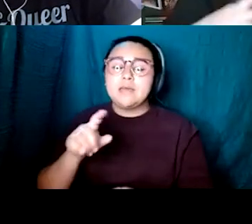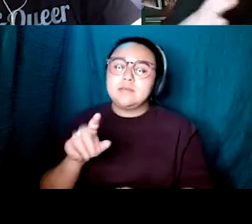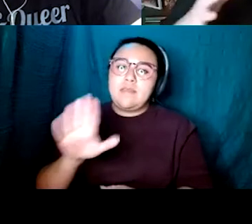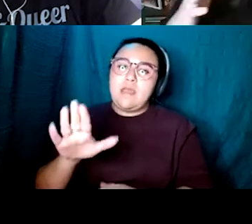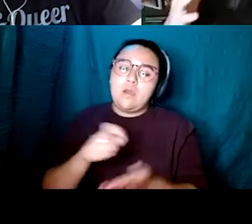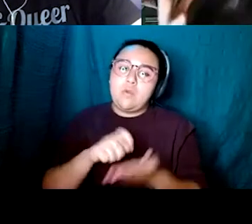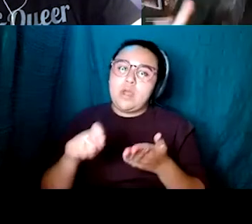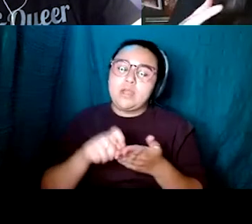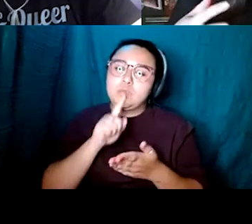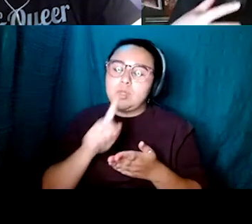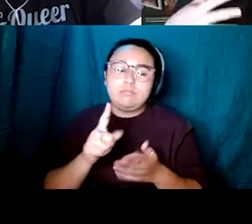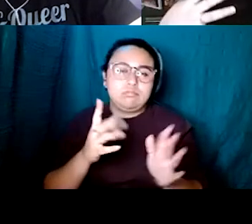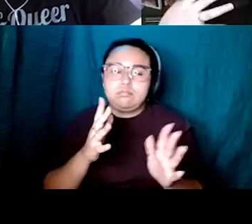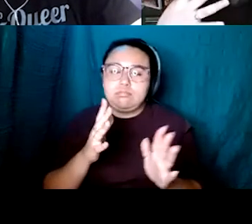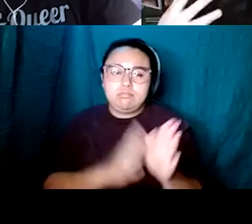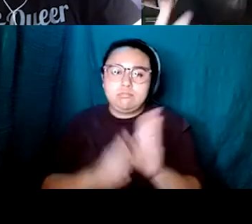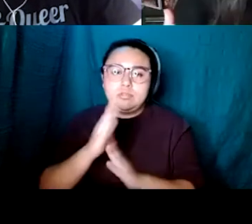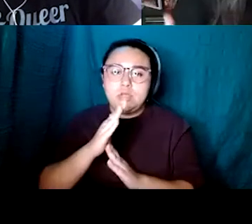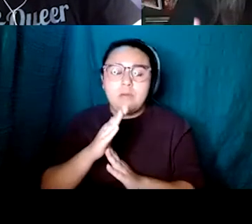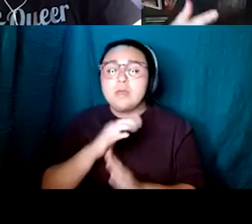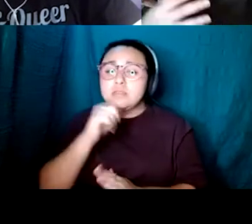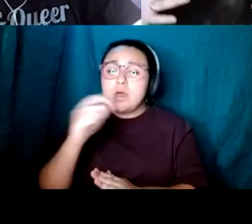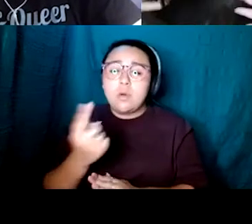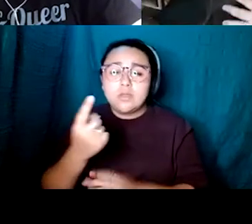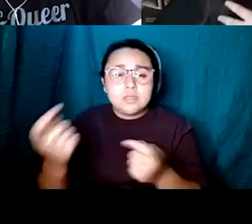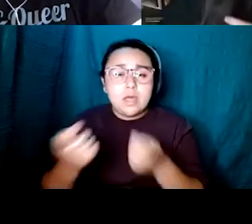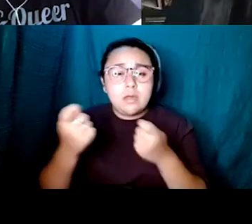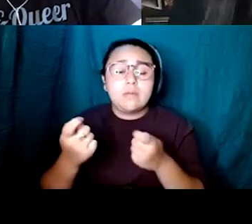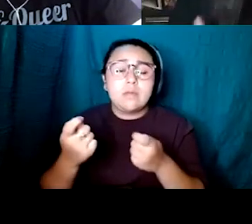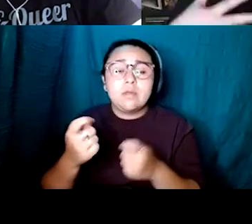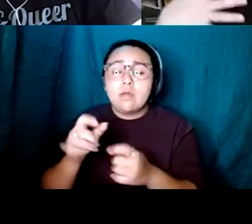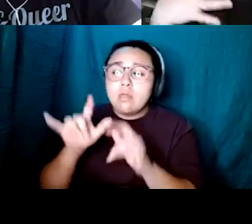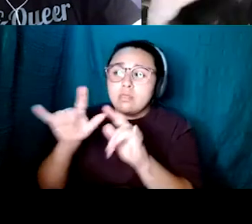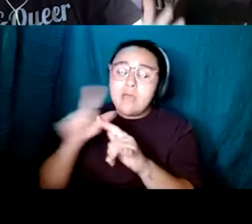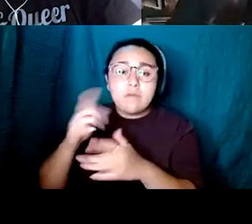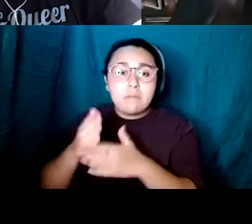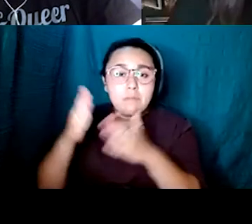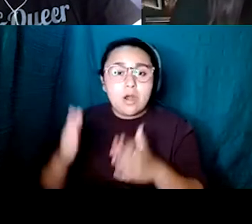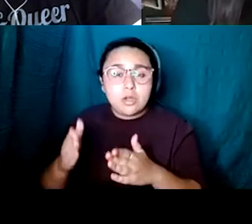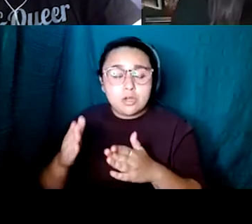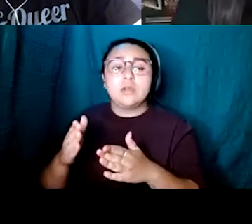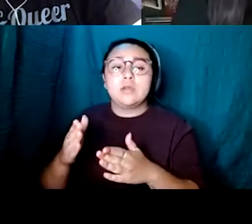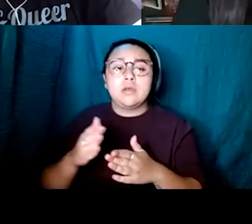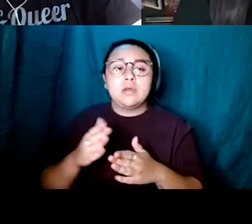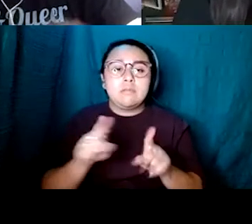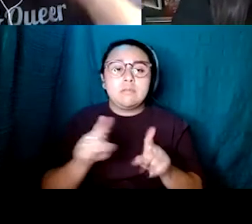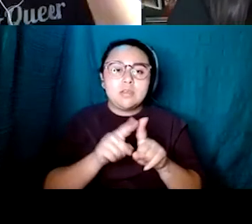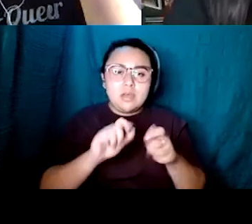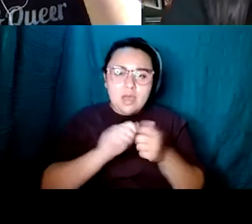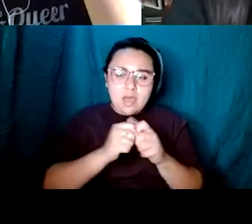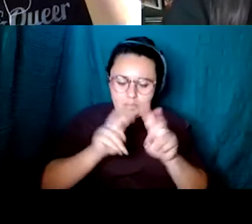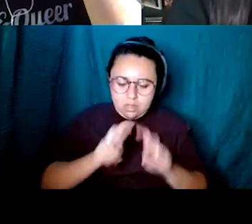just absolutely exceptional, seeing how it's not only a celebration of their love for their partner, but also how food comes into play of